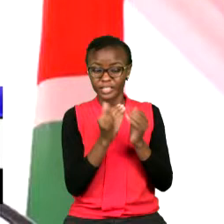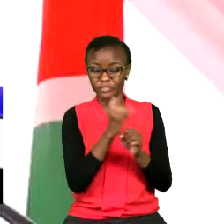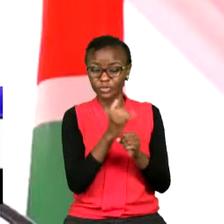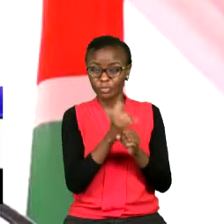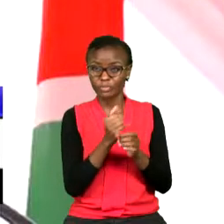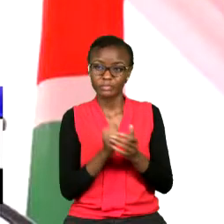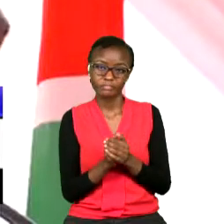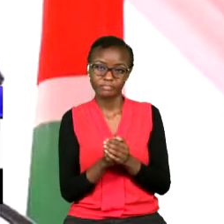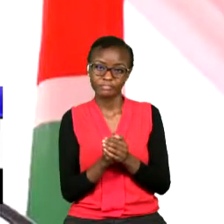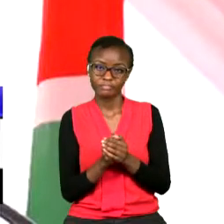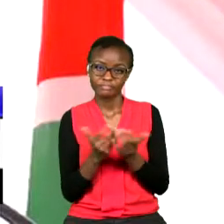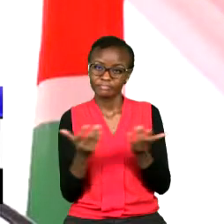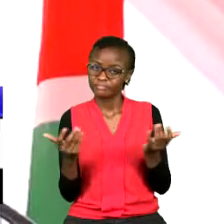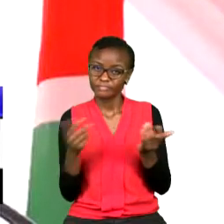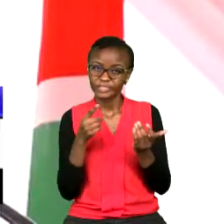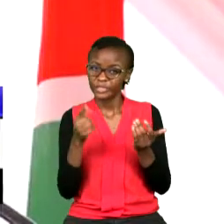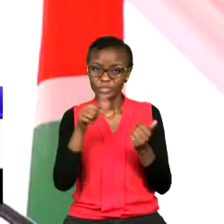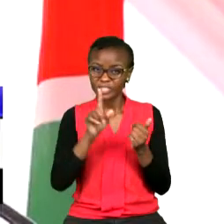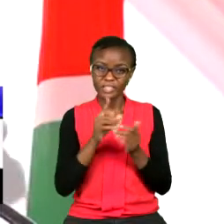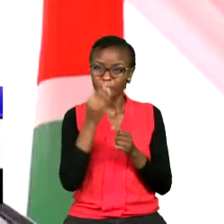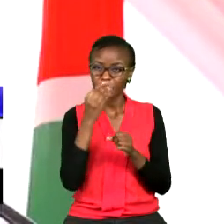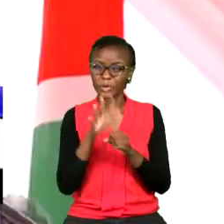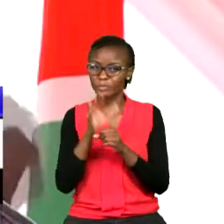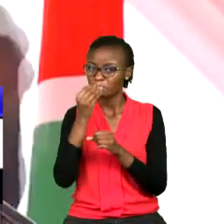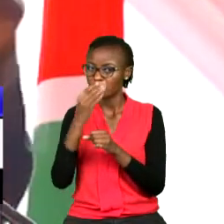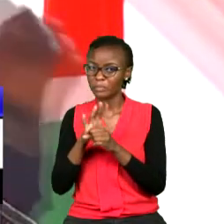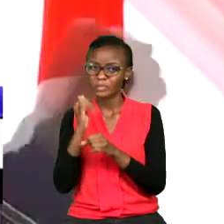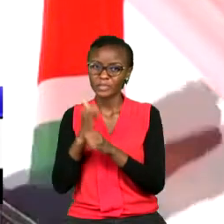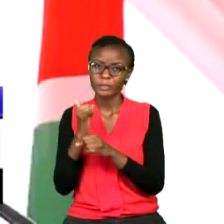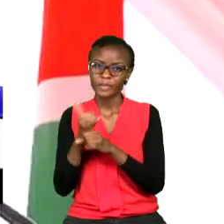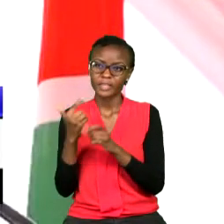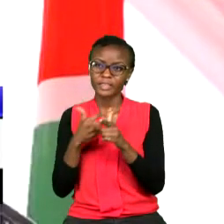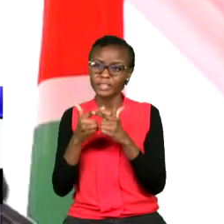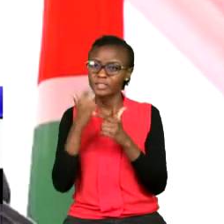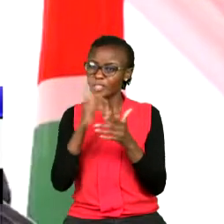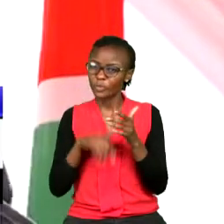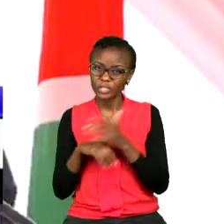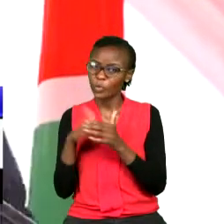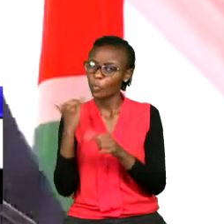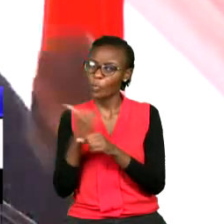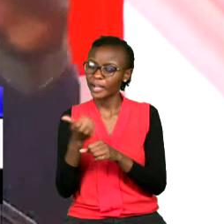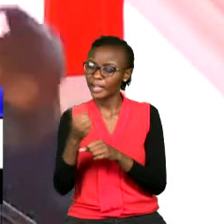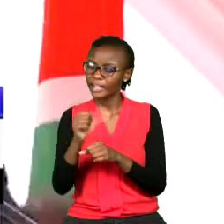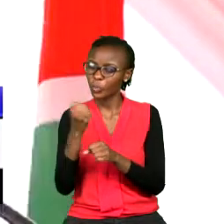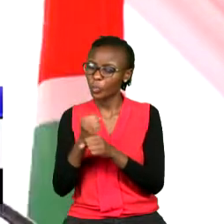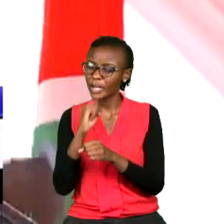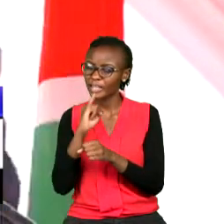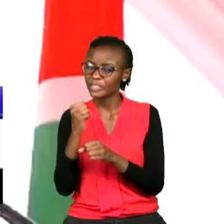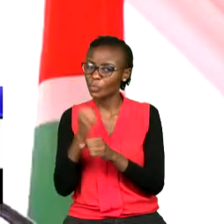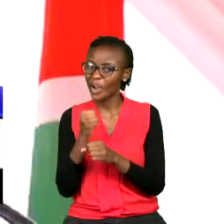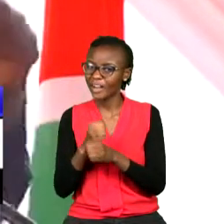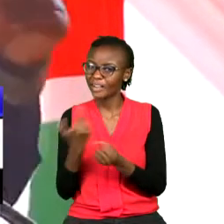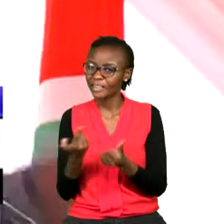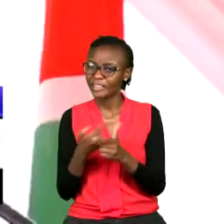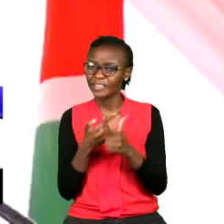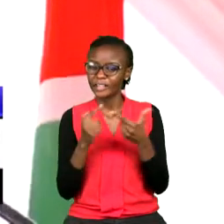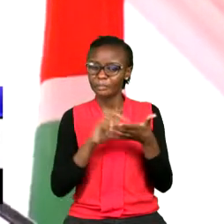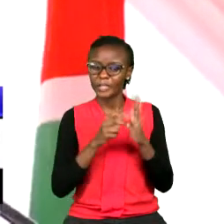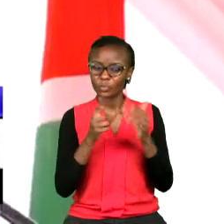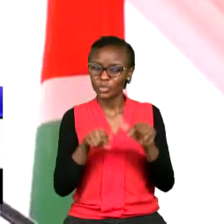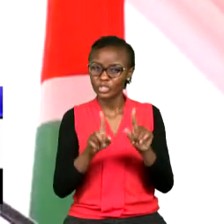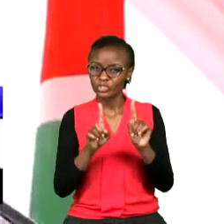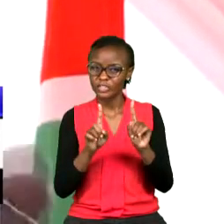promise them digital jobs now, you atumwambia hawa ati kazi ni kazi. Ati sasa tunataka kuwapatia hawa